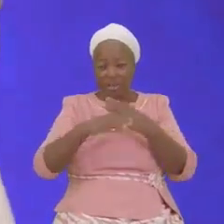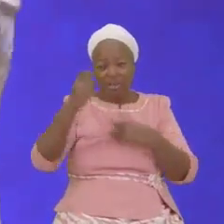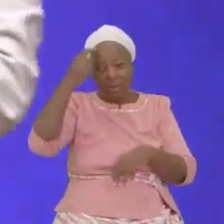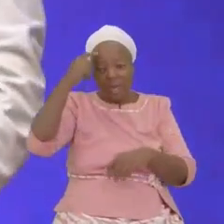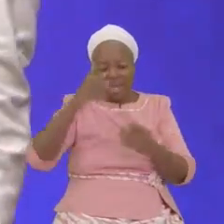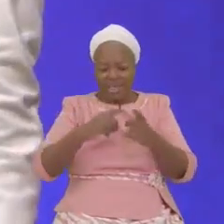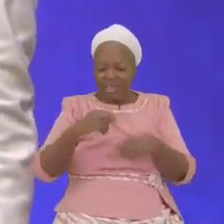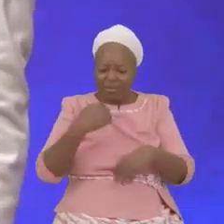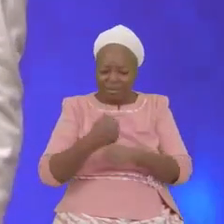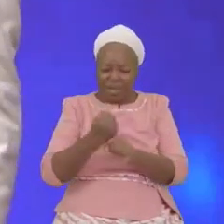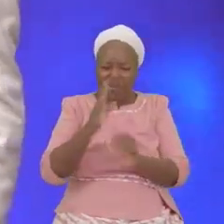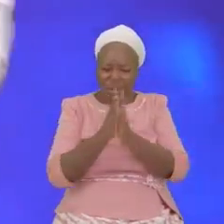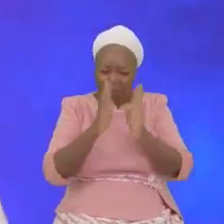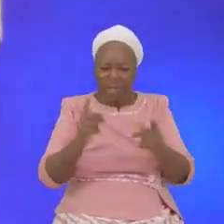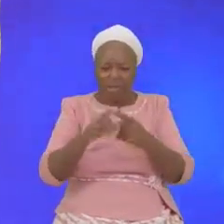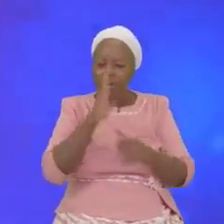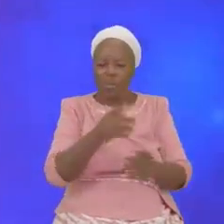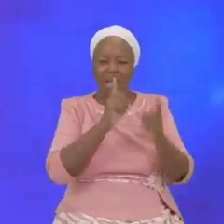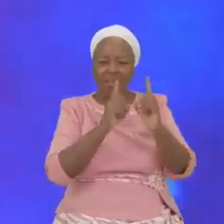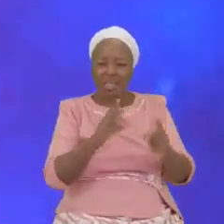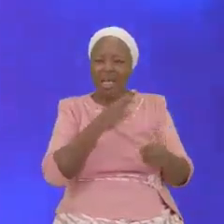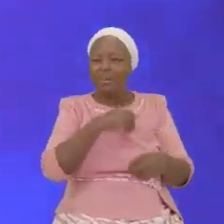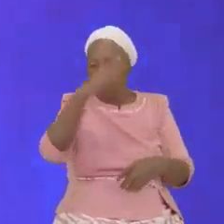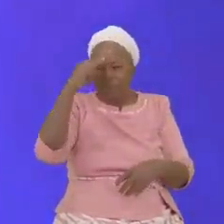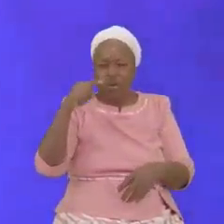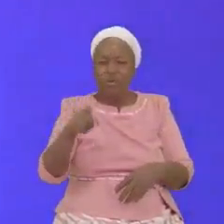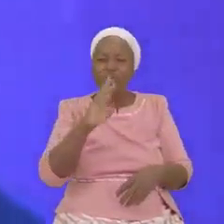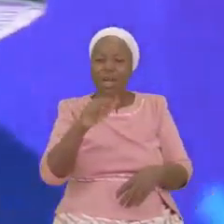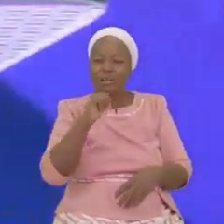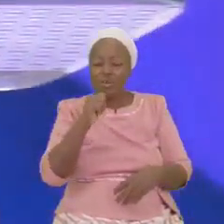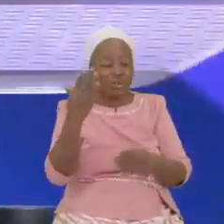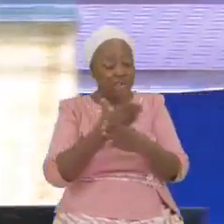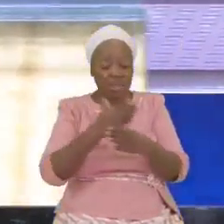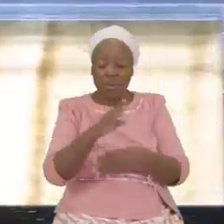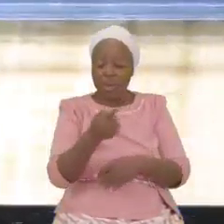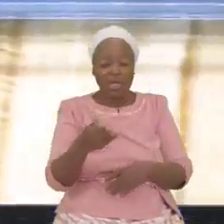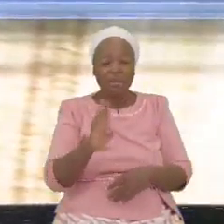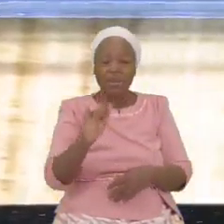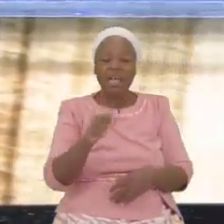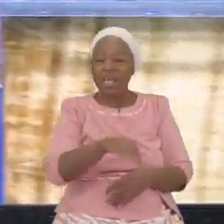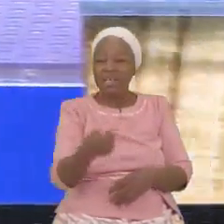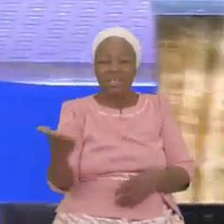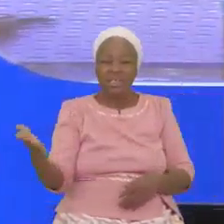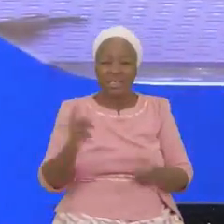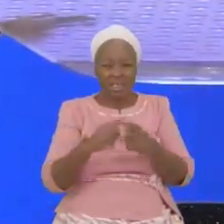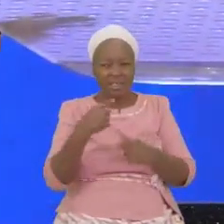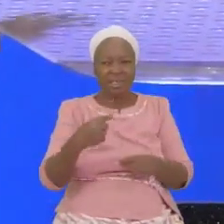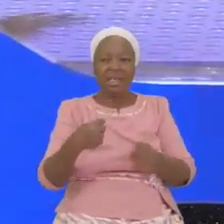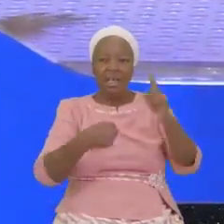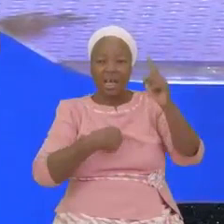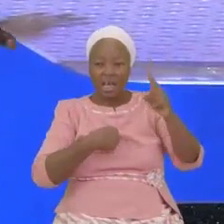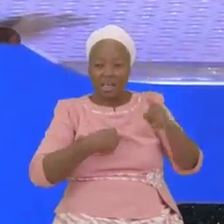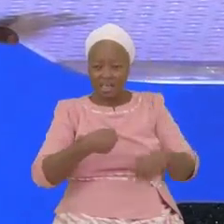makes your prayer to be answered because you are not disturbed by anything. It says now,